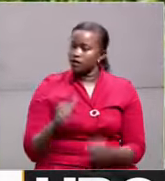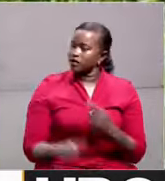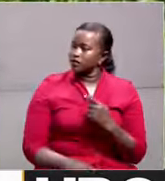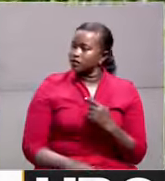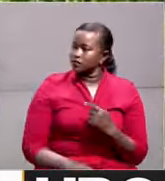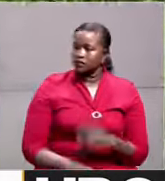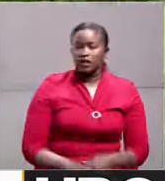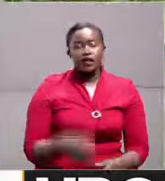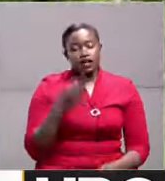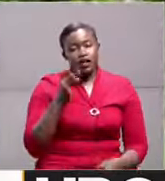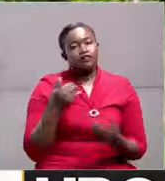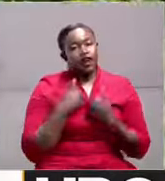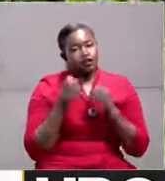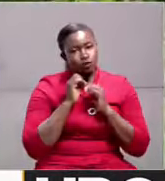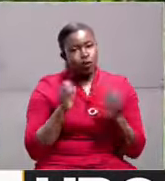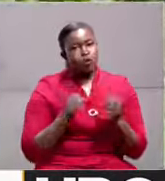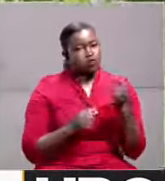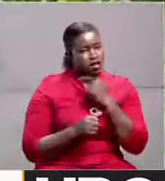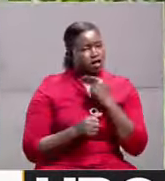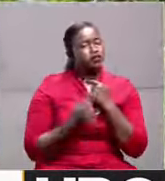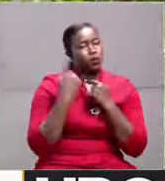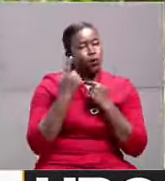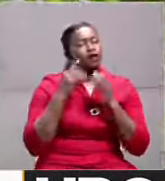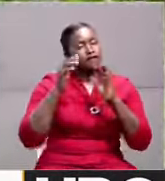Okay, if you don't have, then that's one of the farmers.